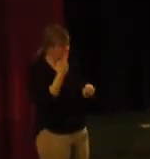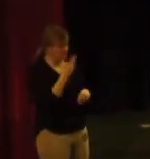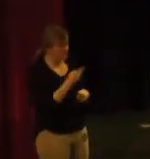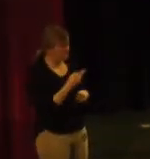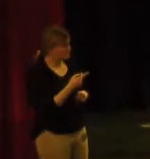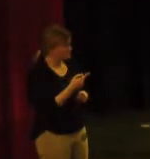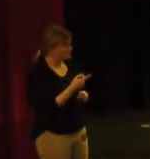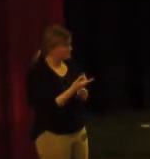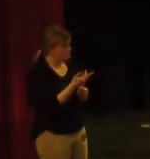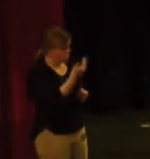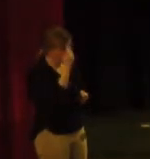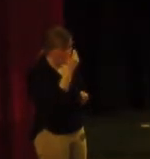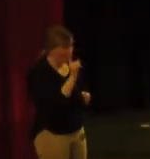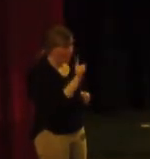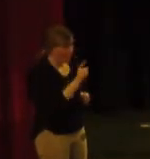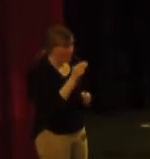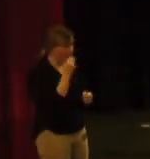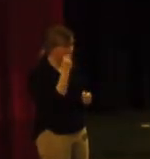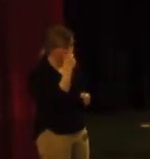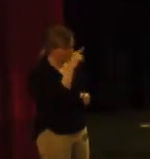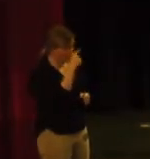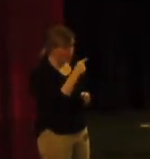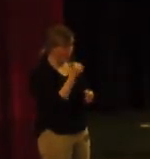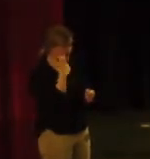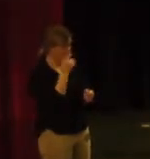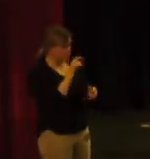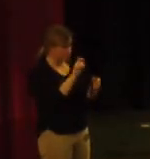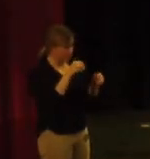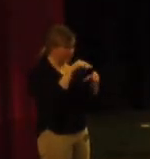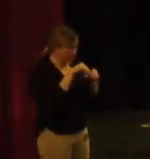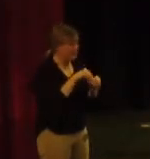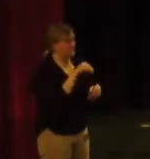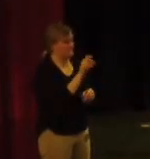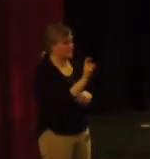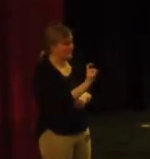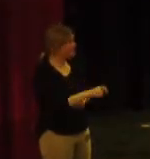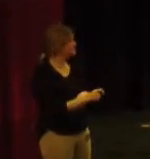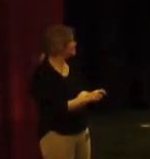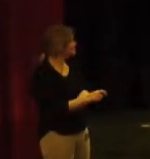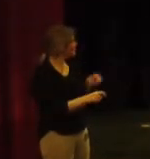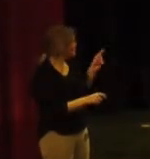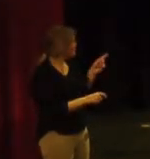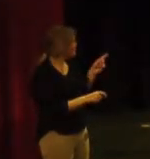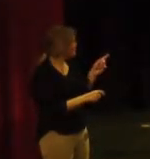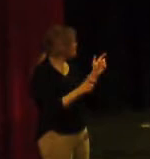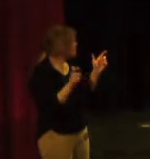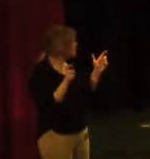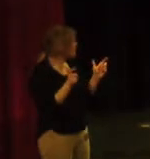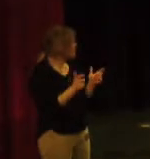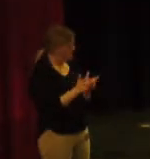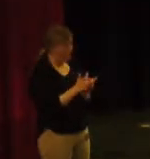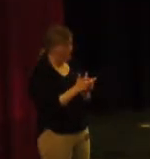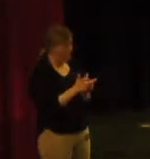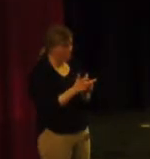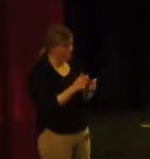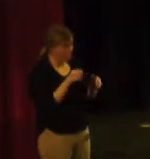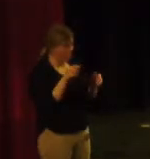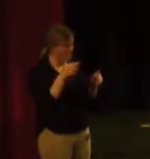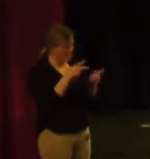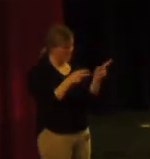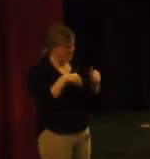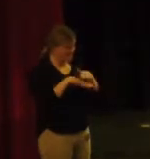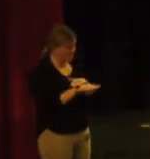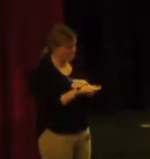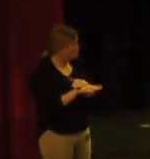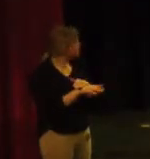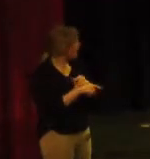doubt where the Mexican border is when you're in El Paso, Texas. There are several points of entry. This is actually the smaller one from El Paso, but I took some